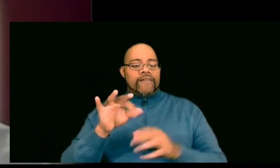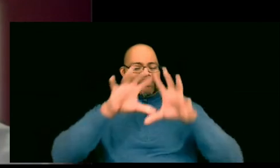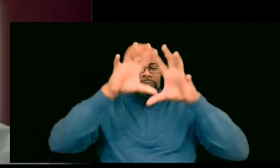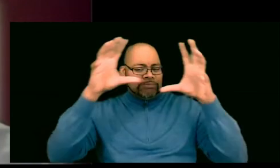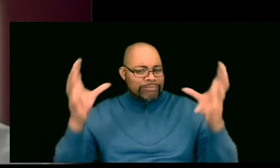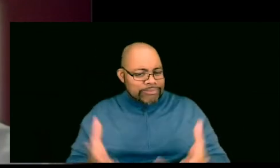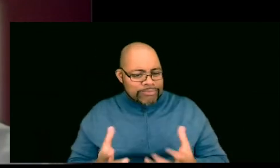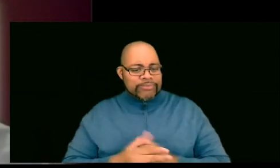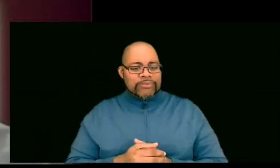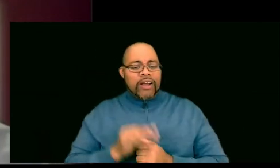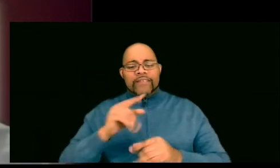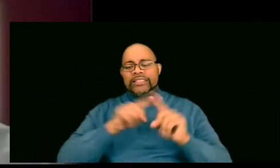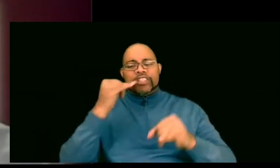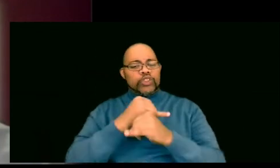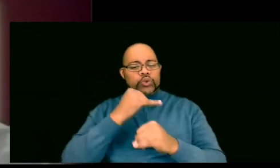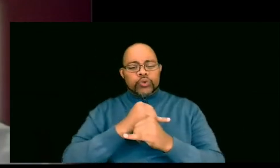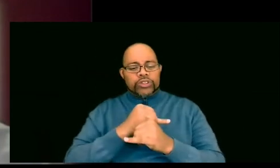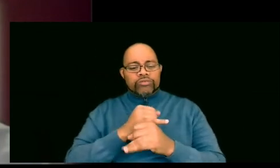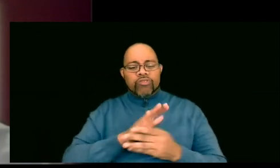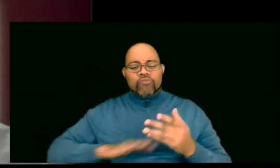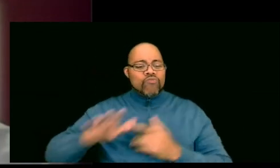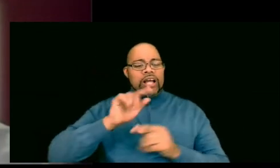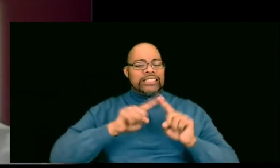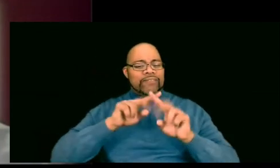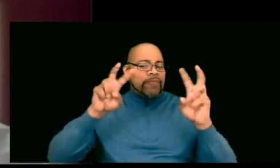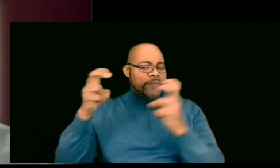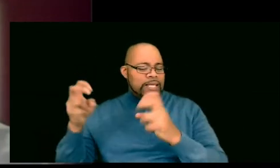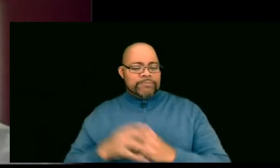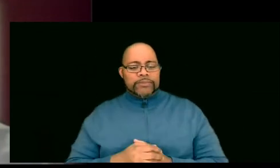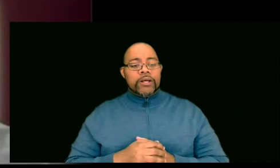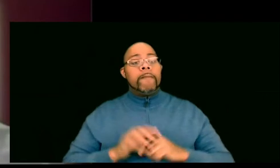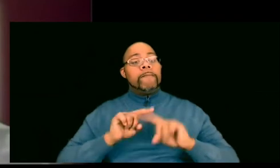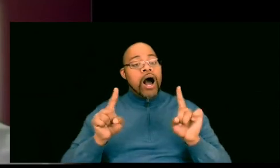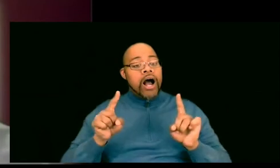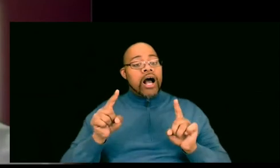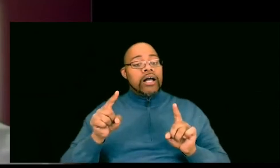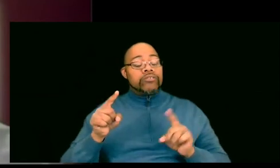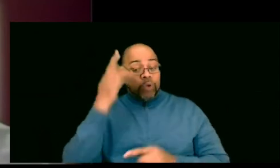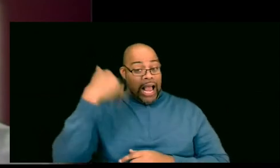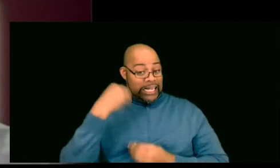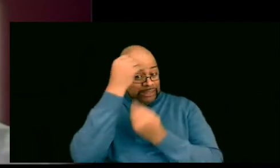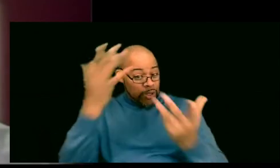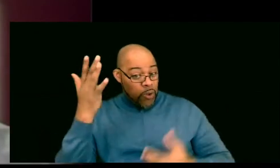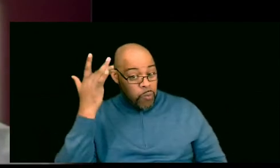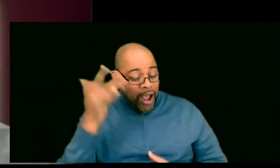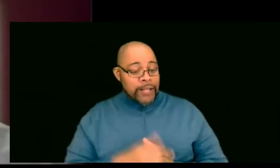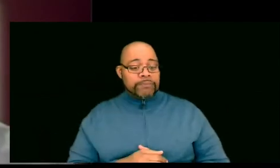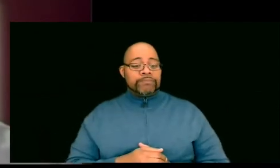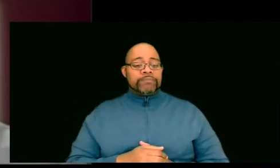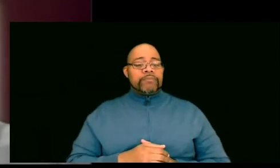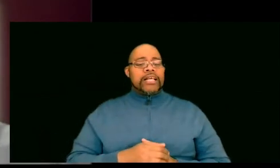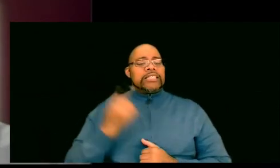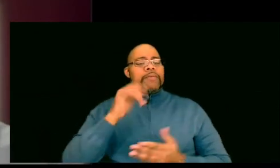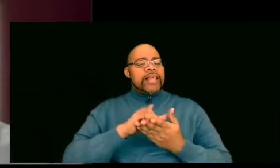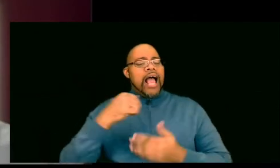of a constellation of institutions around their various themes. But I say that